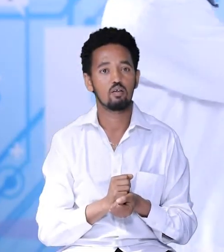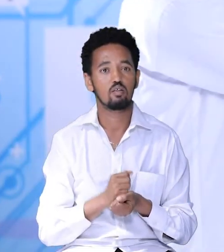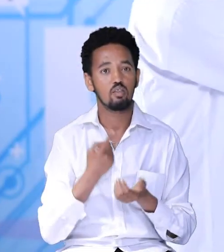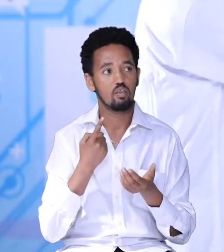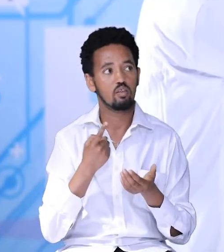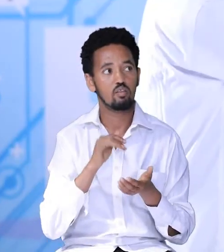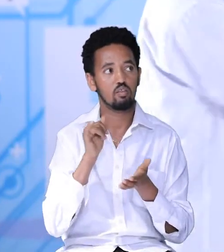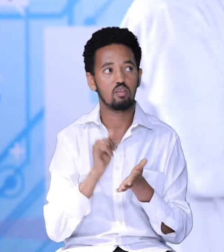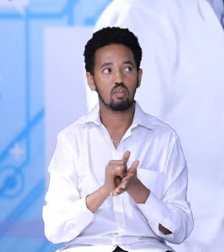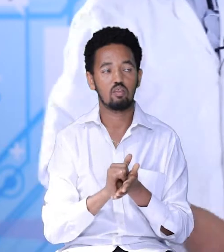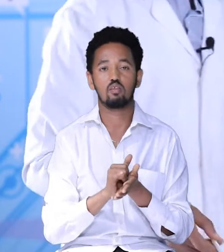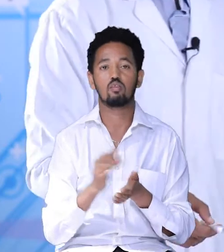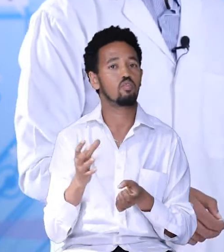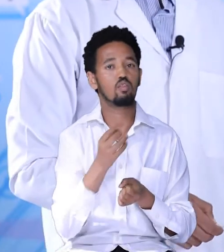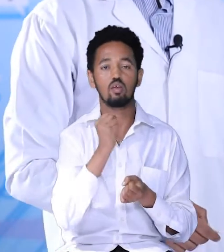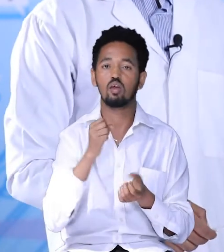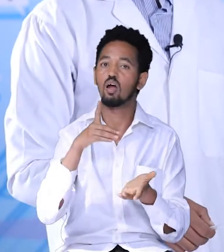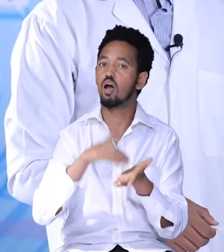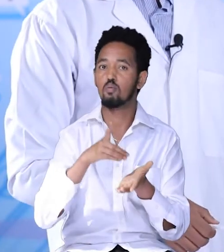urban areas.